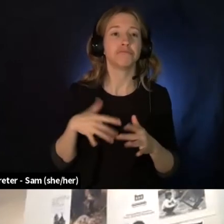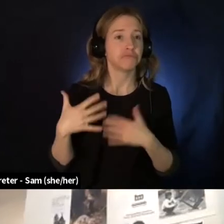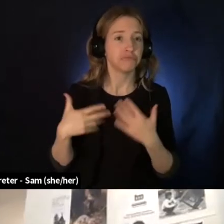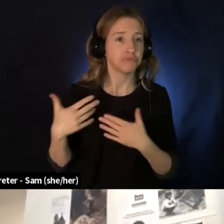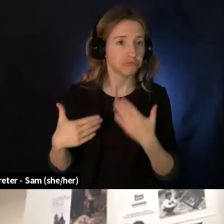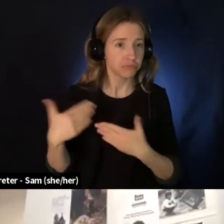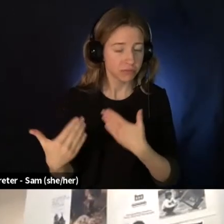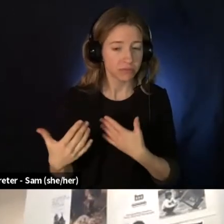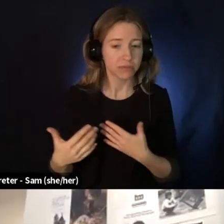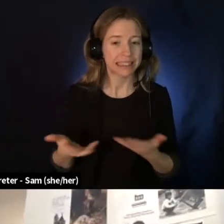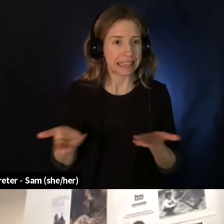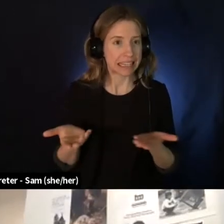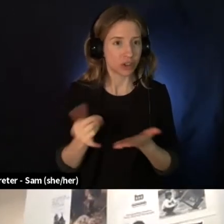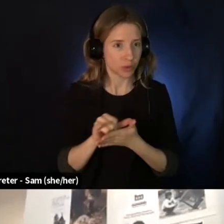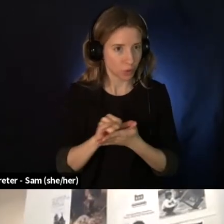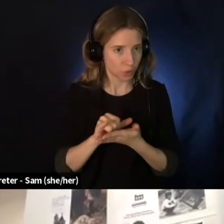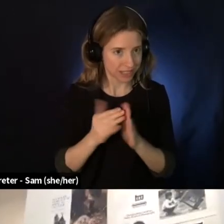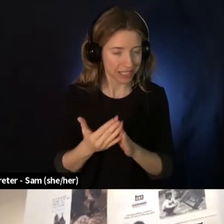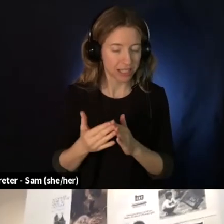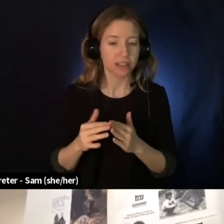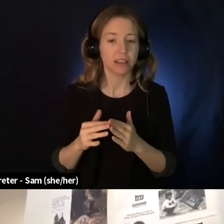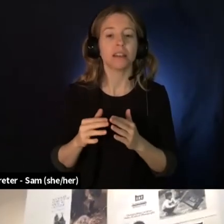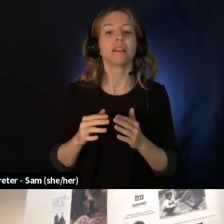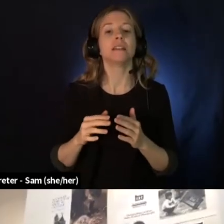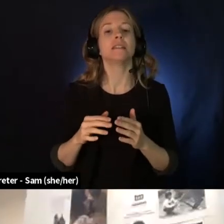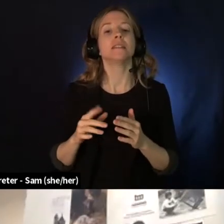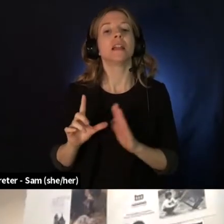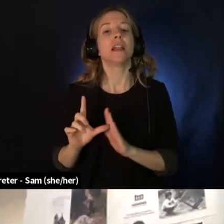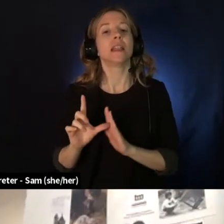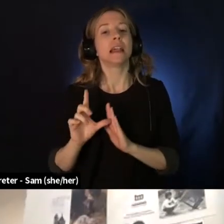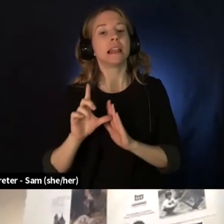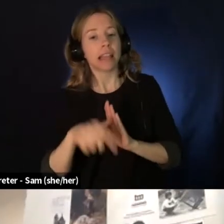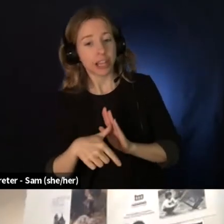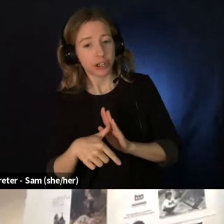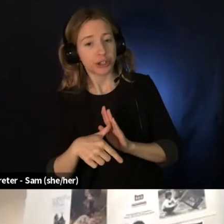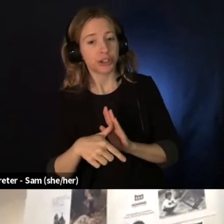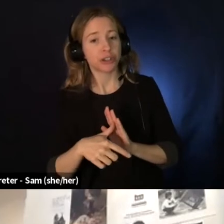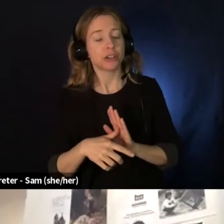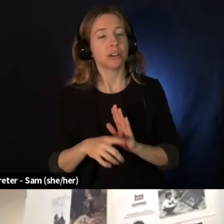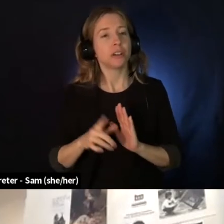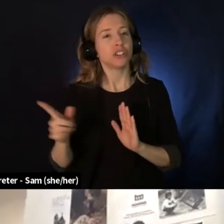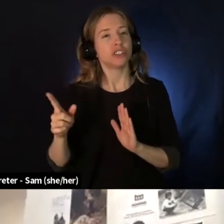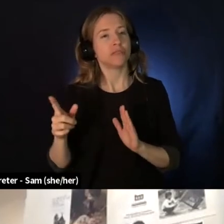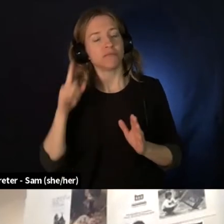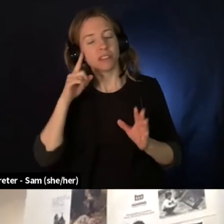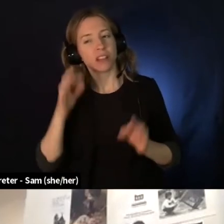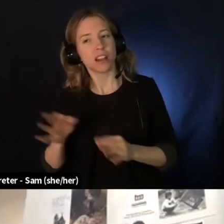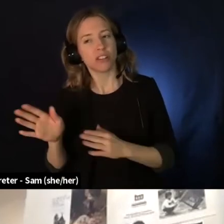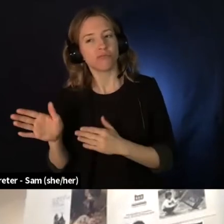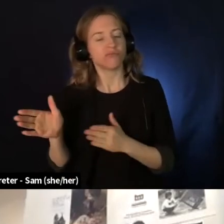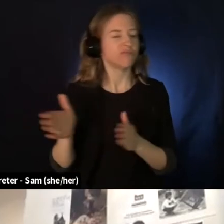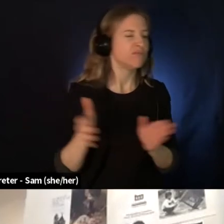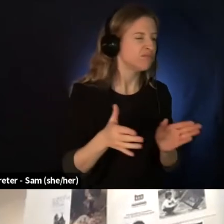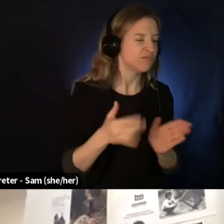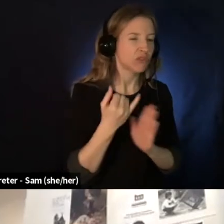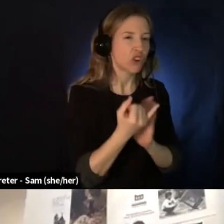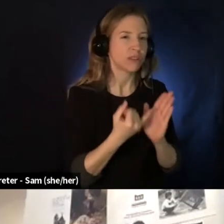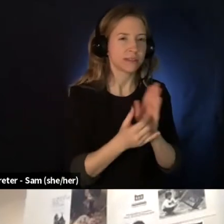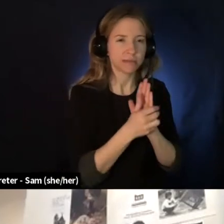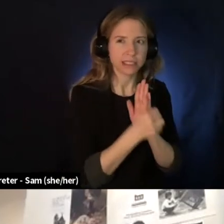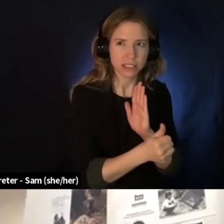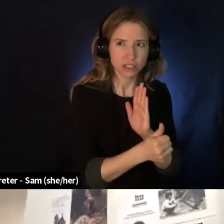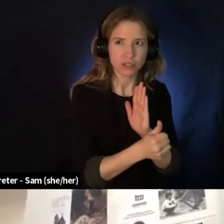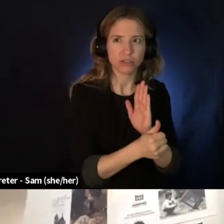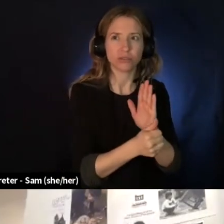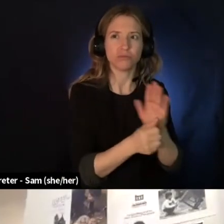she went and pursued her artistic skills, because many of the artists that hired her to work